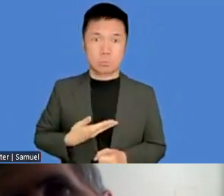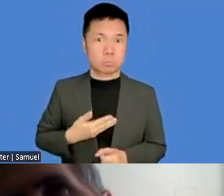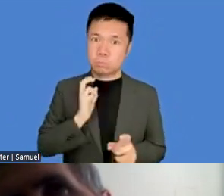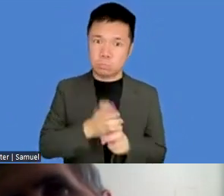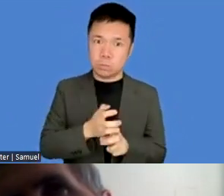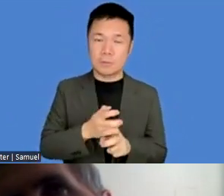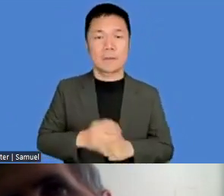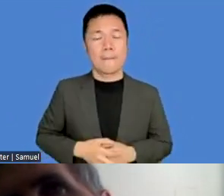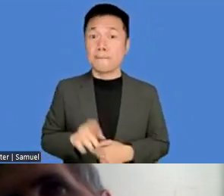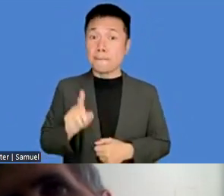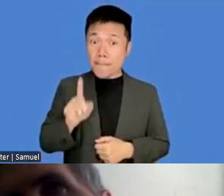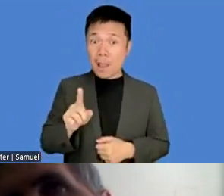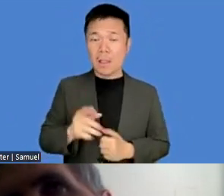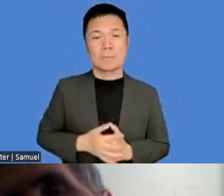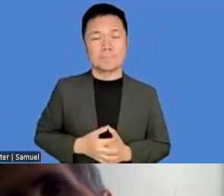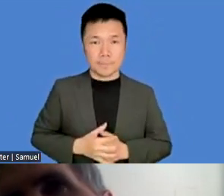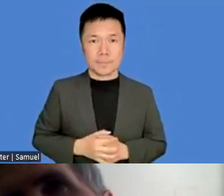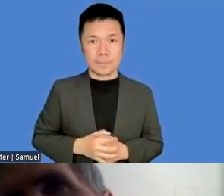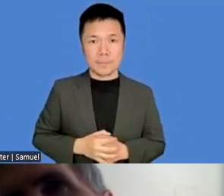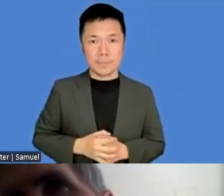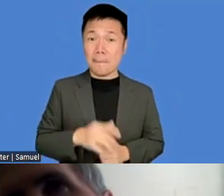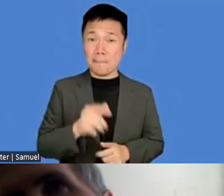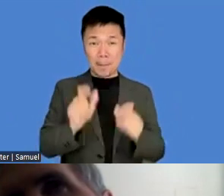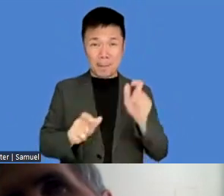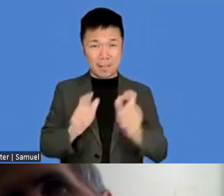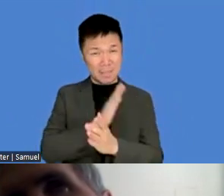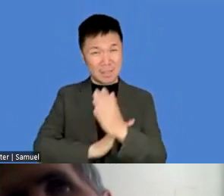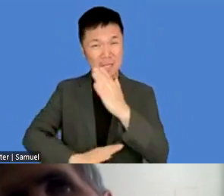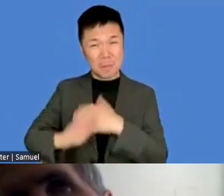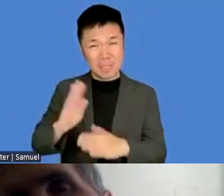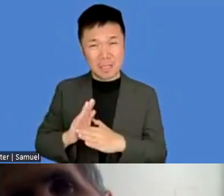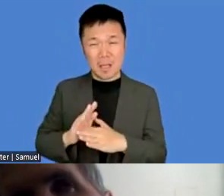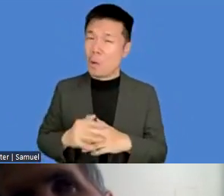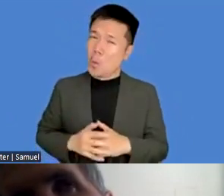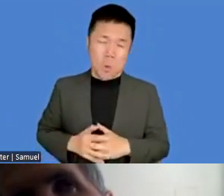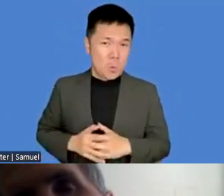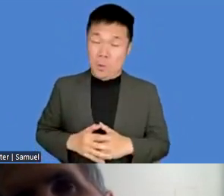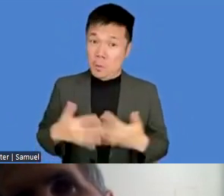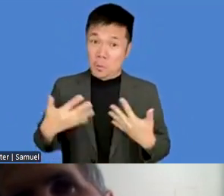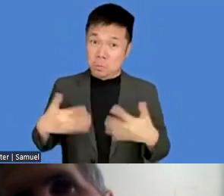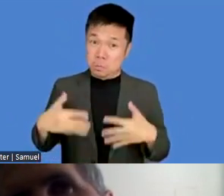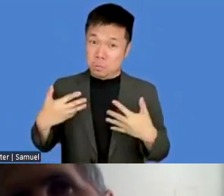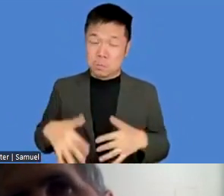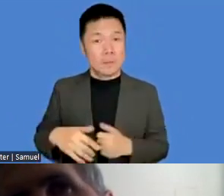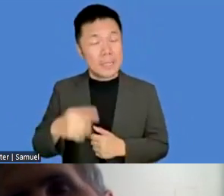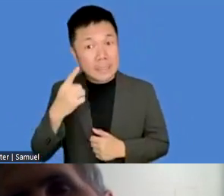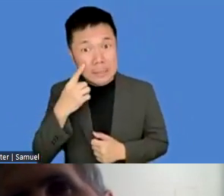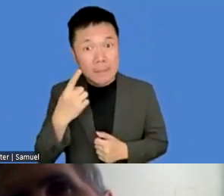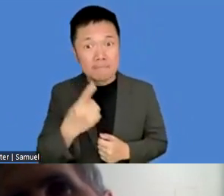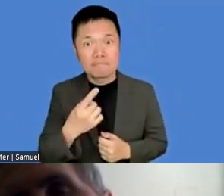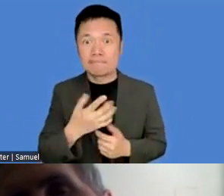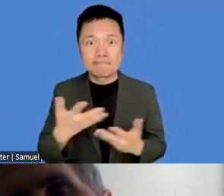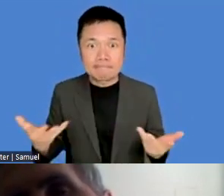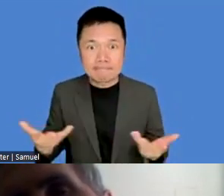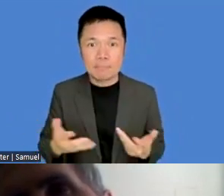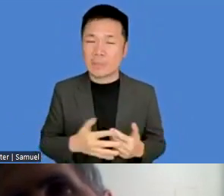But mainly for those with disabilities, the situation, of course, become always